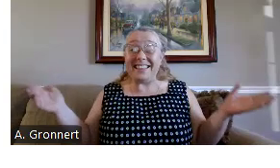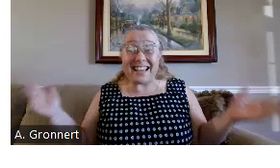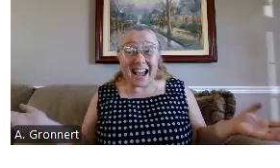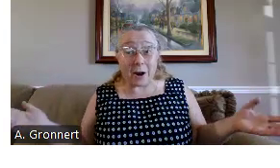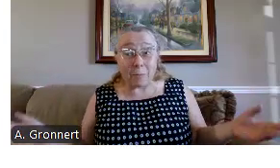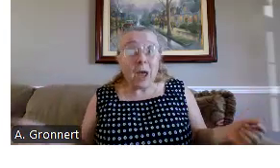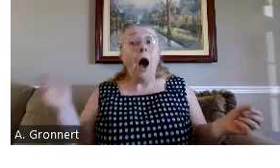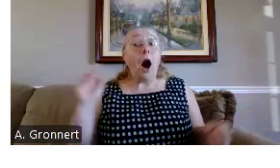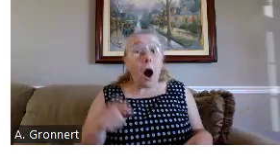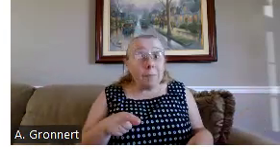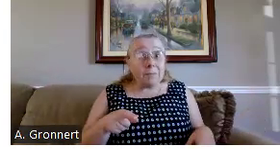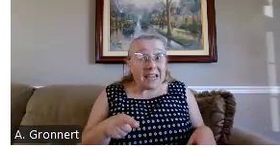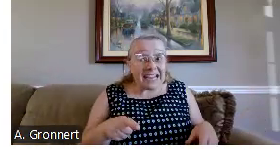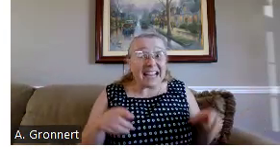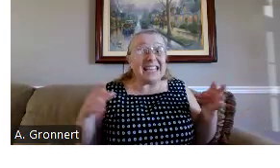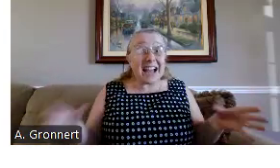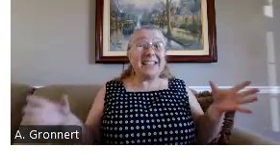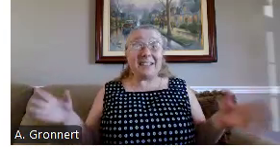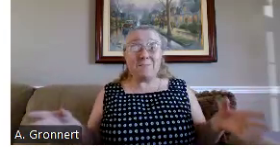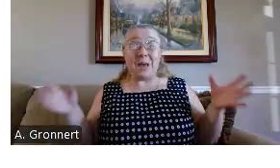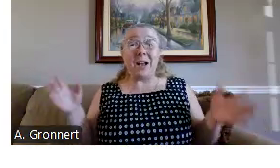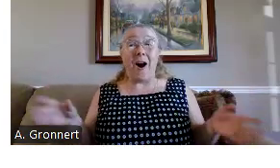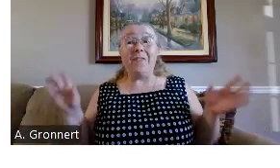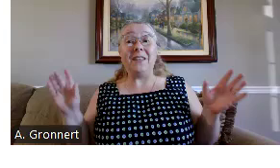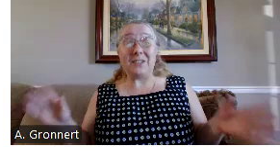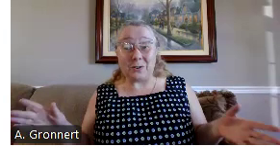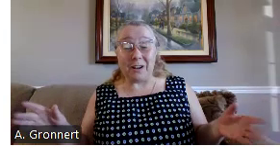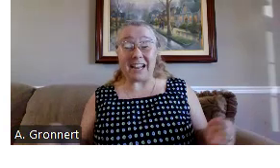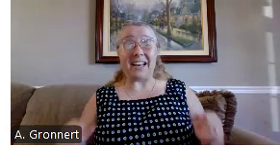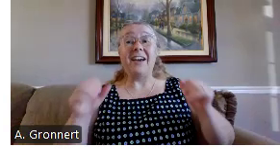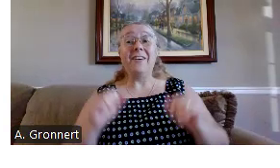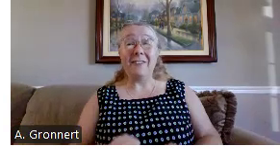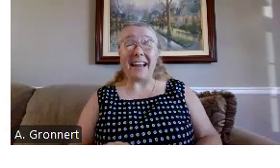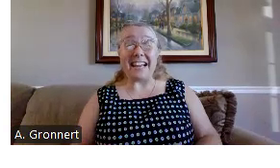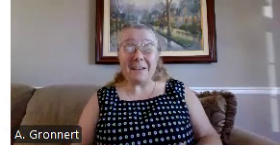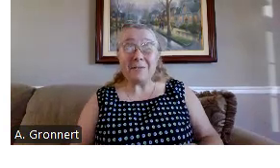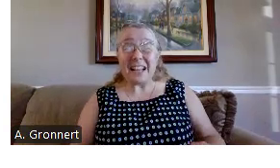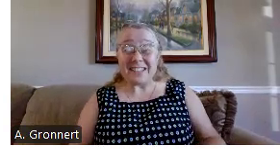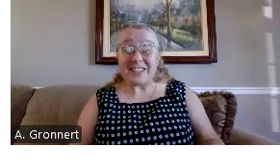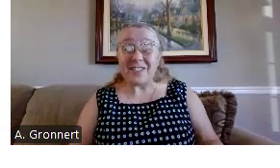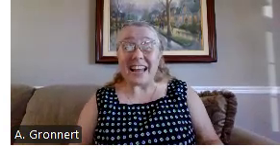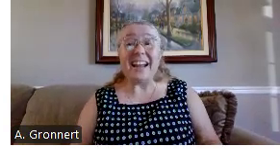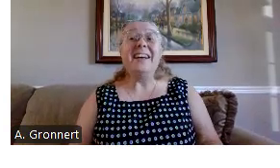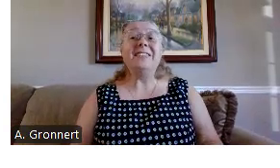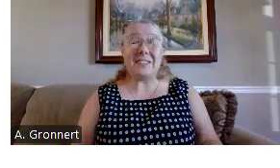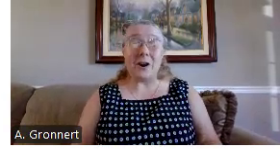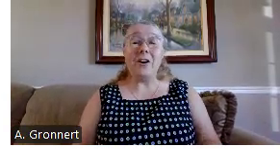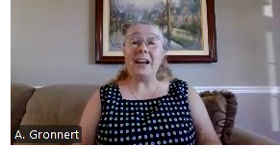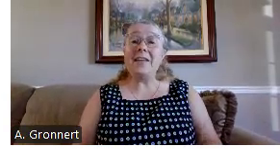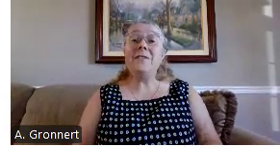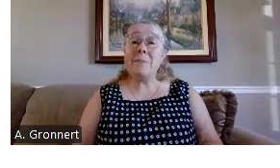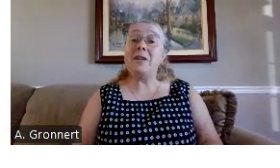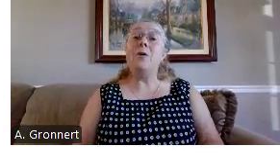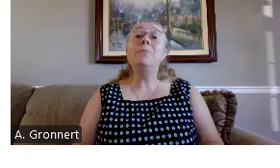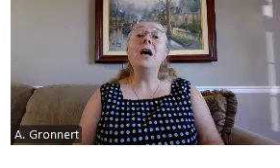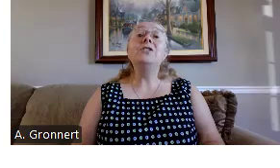can in the air. I'll be making it nice and big on the screen. Ready? Let's do it. Start